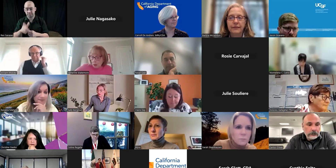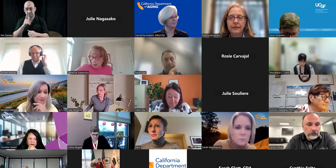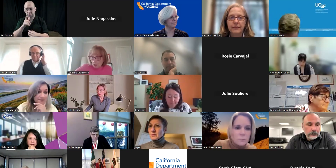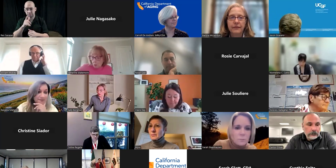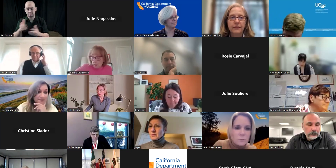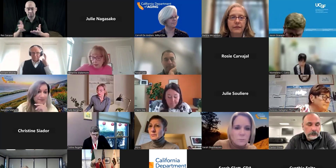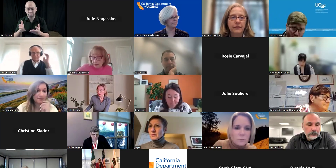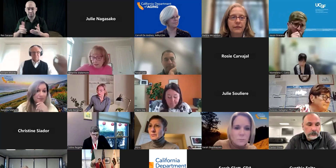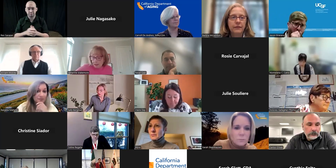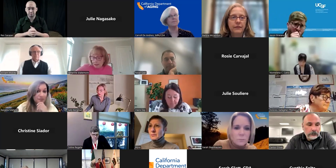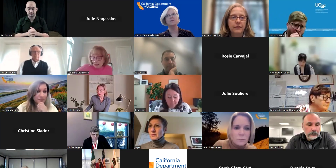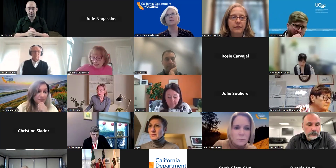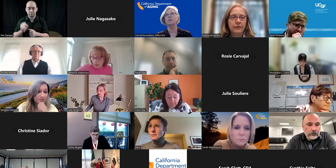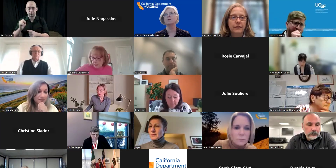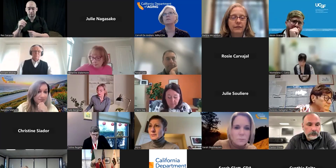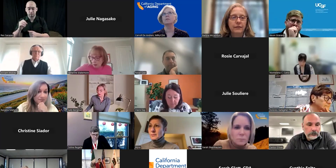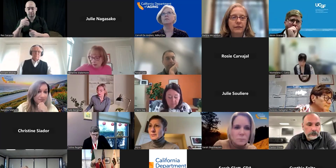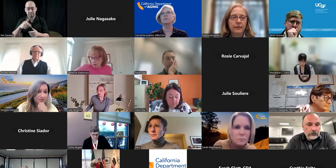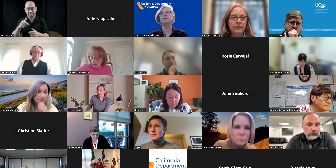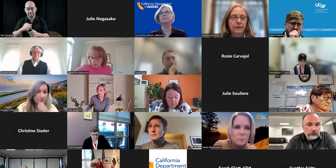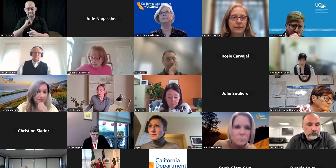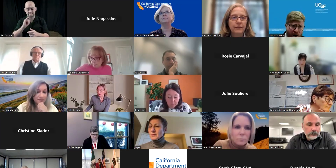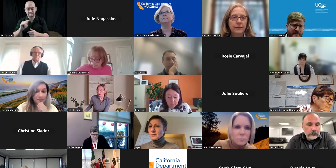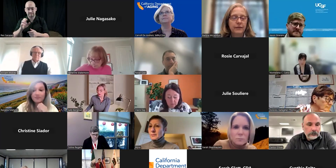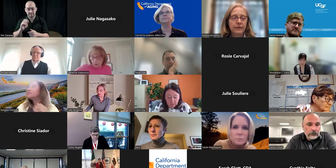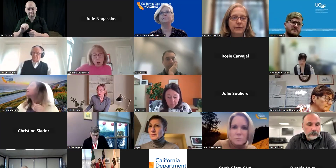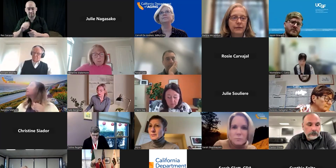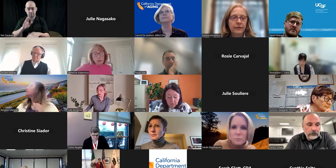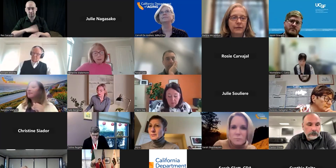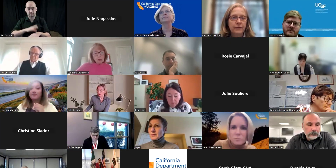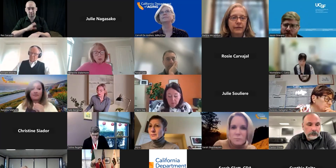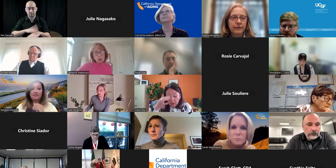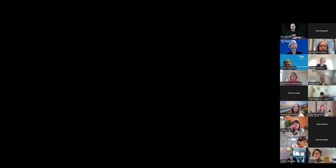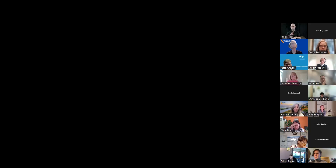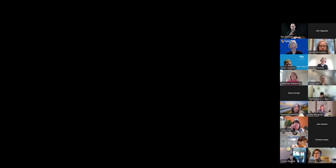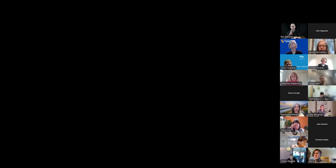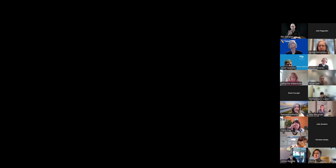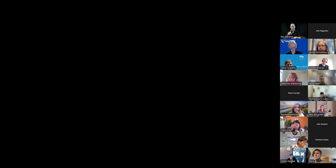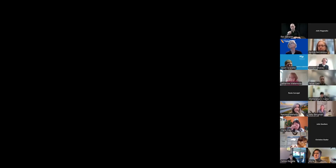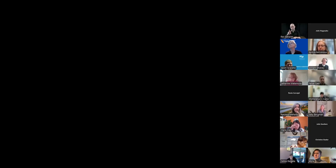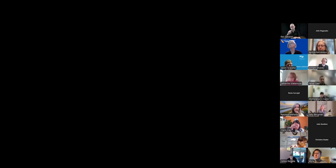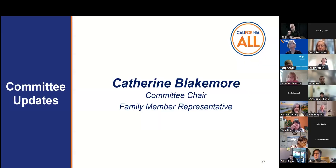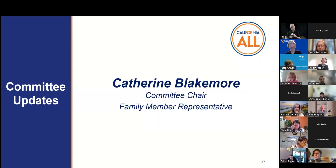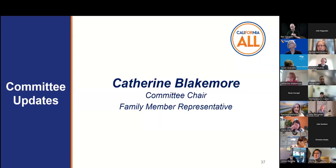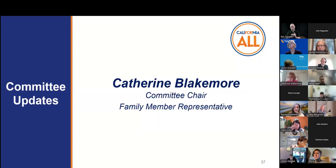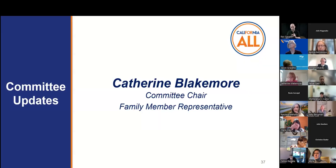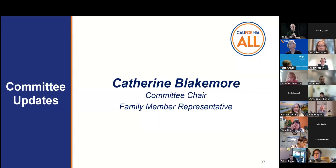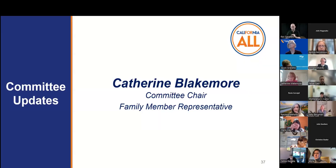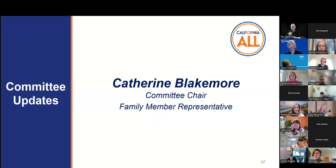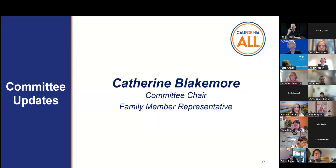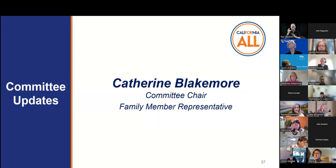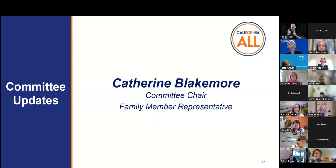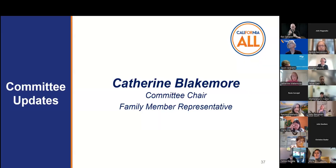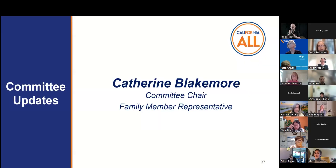Okay, so I think this is the item on our bylaws changes, right? Which I think is